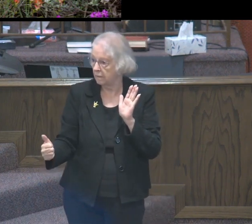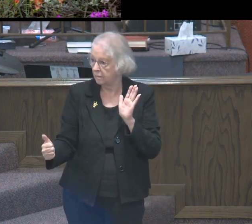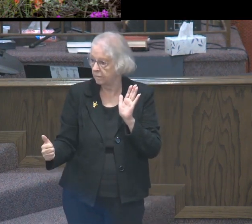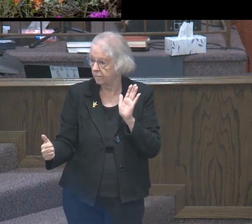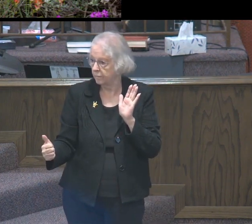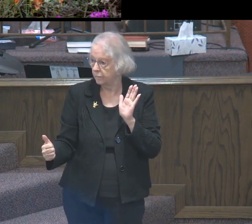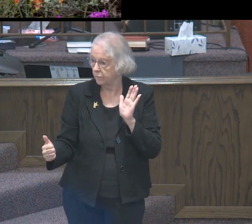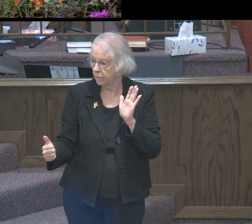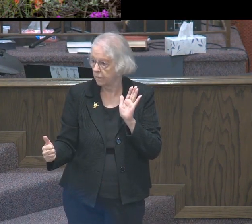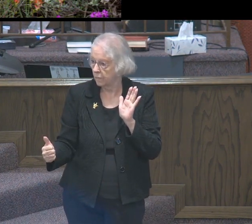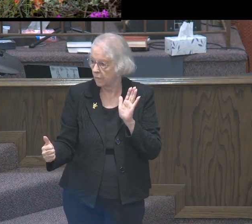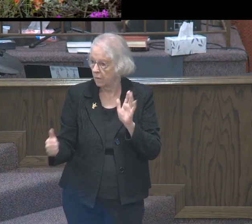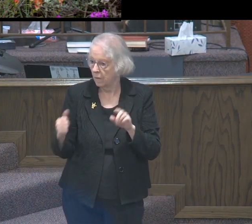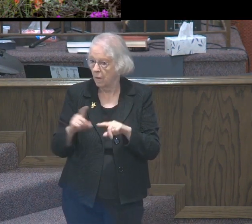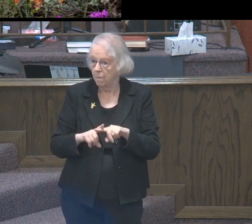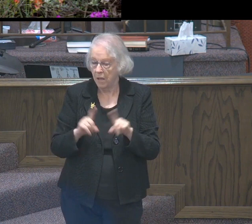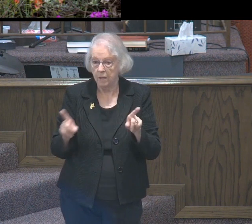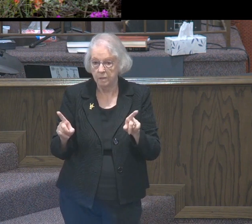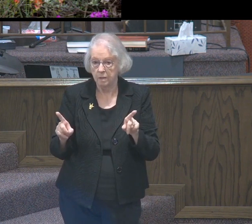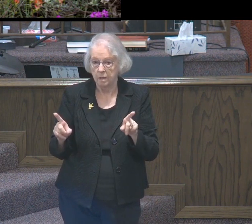if you have the right help.